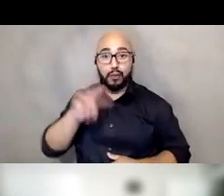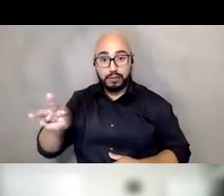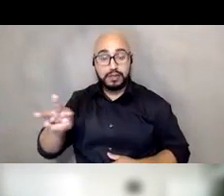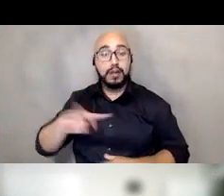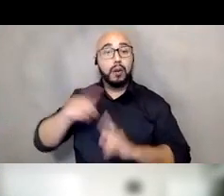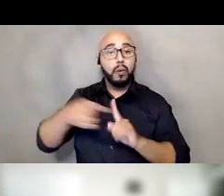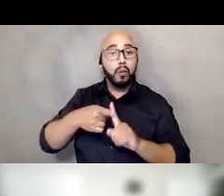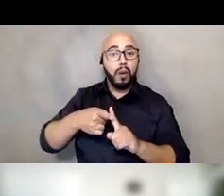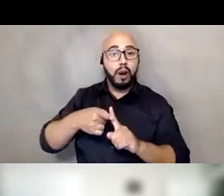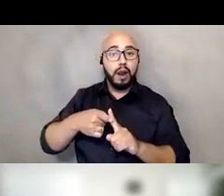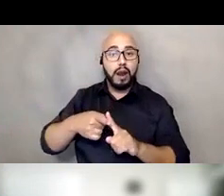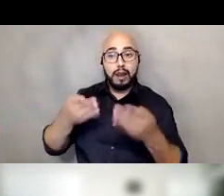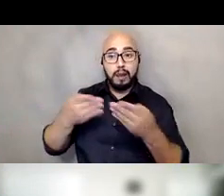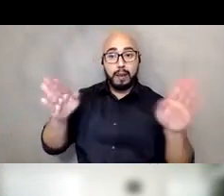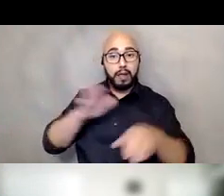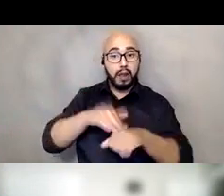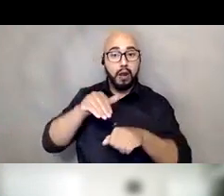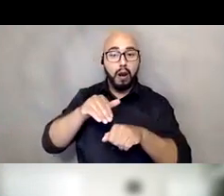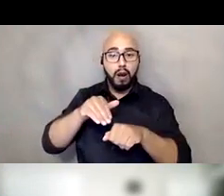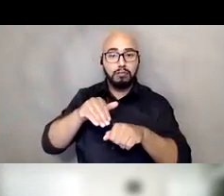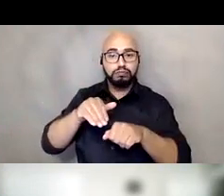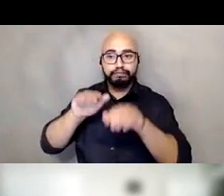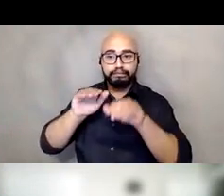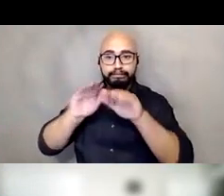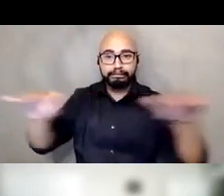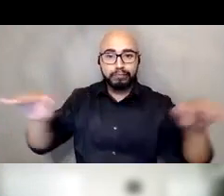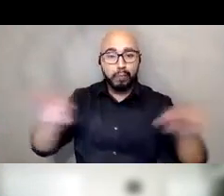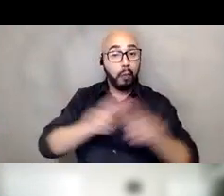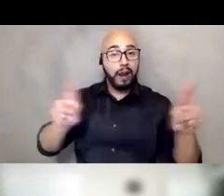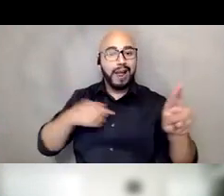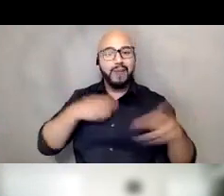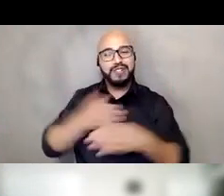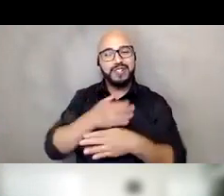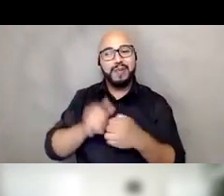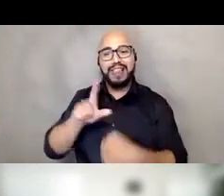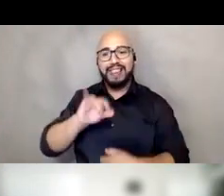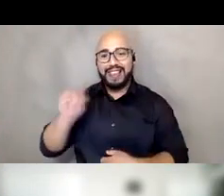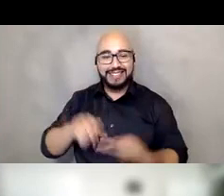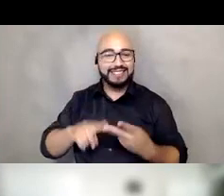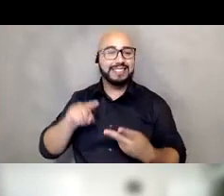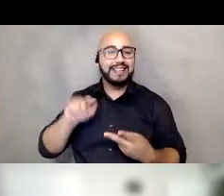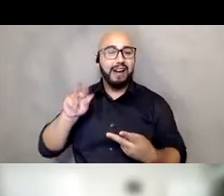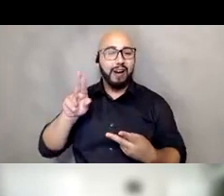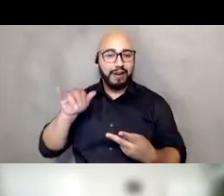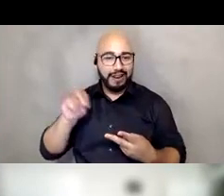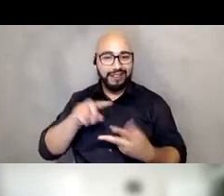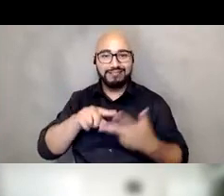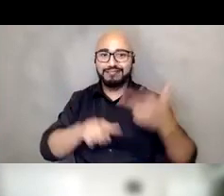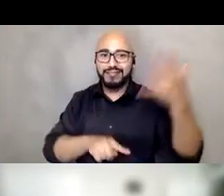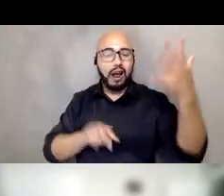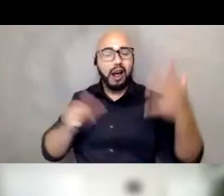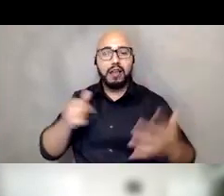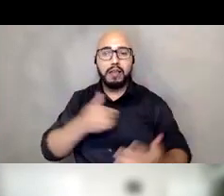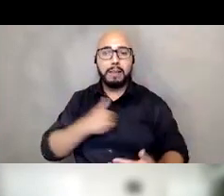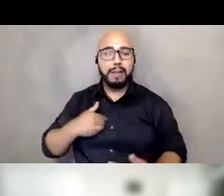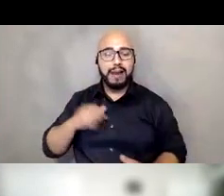When the public call is ready, I will absolutely share it with Liz, Arian, other members of the Allied Staff and